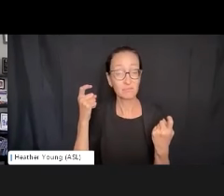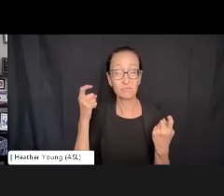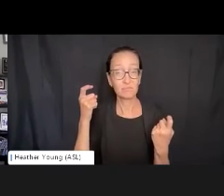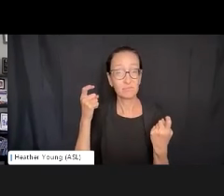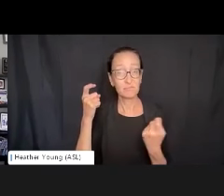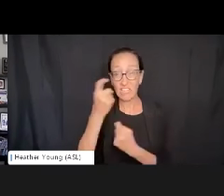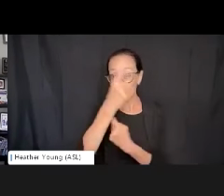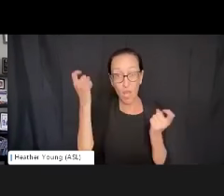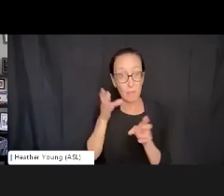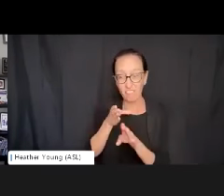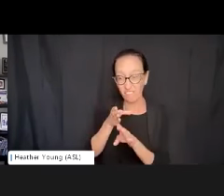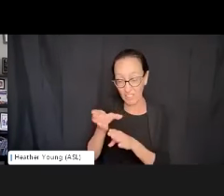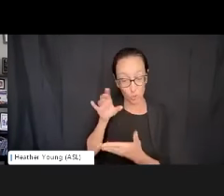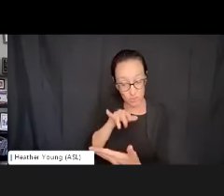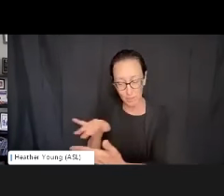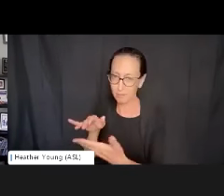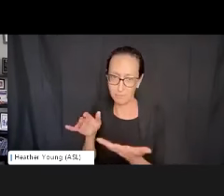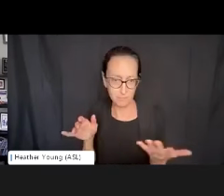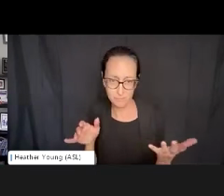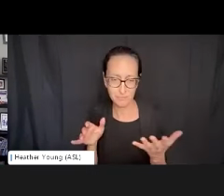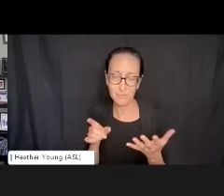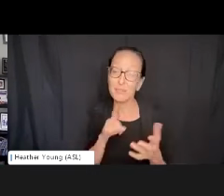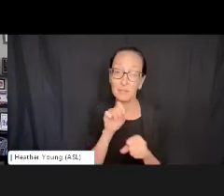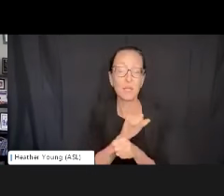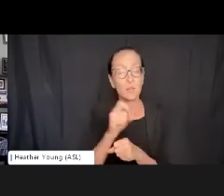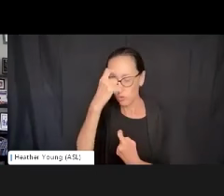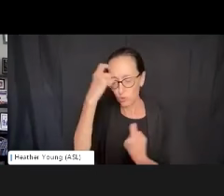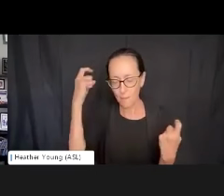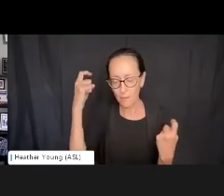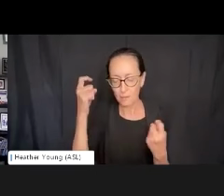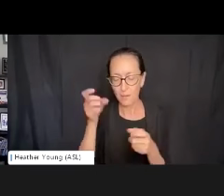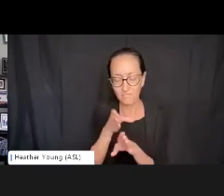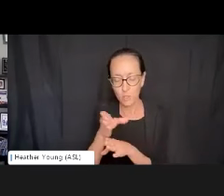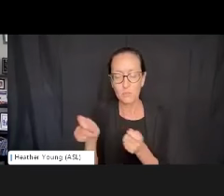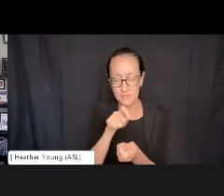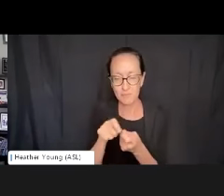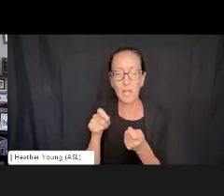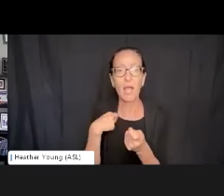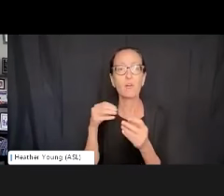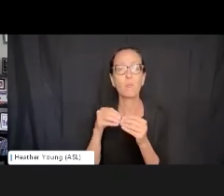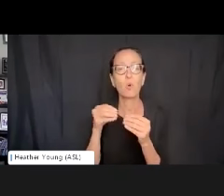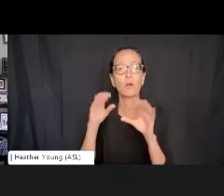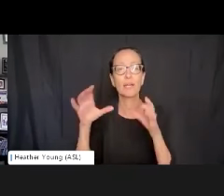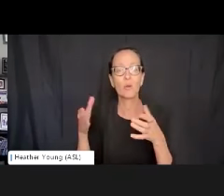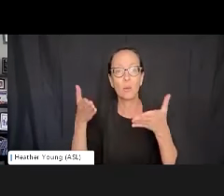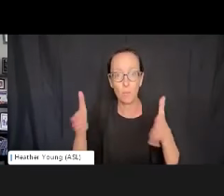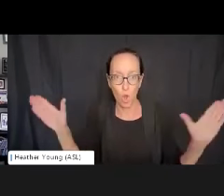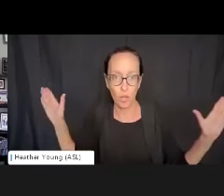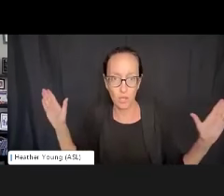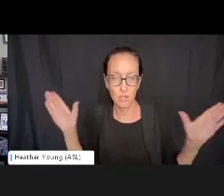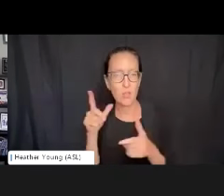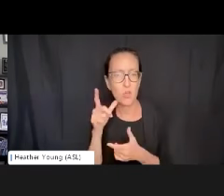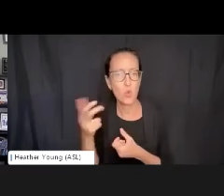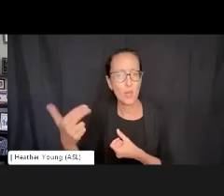case. In fact, a lot of RCTs, especially in the trauma field, typically have broadened their categories of who